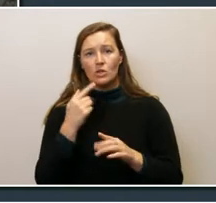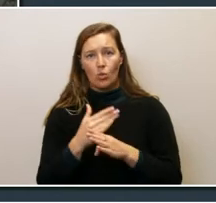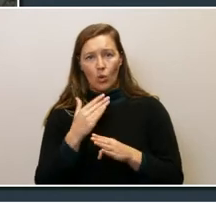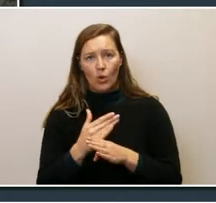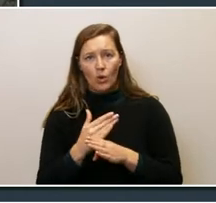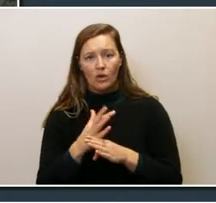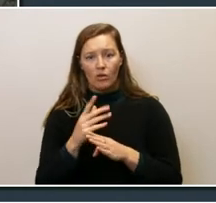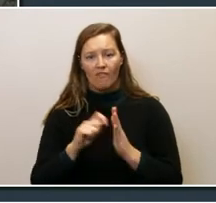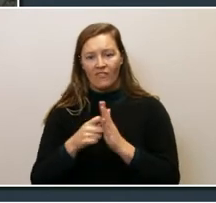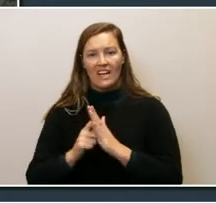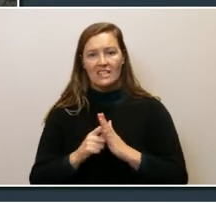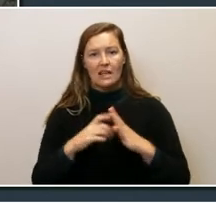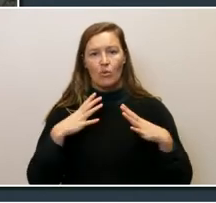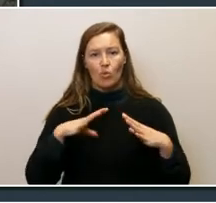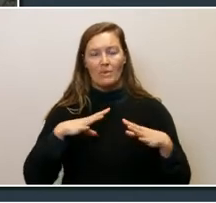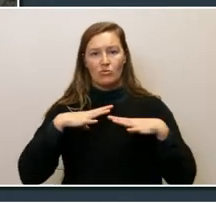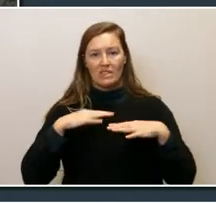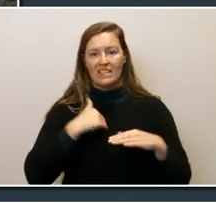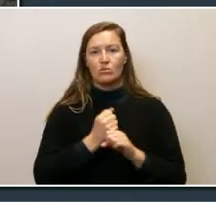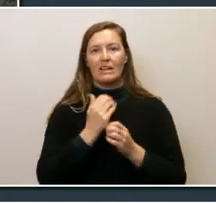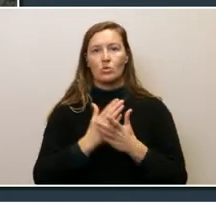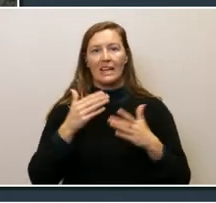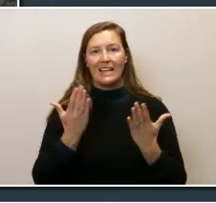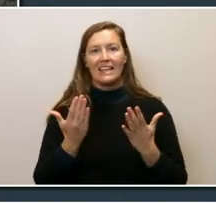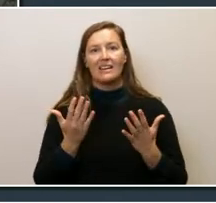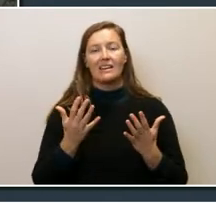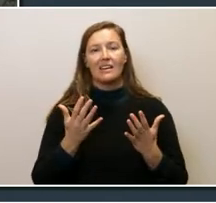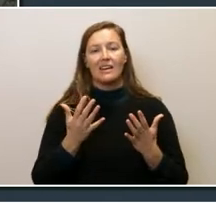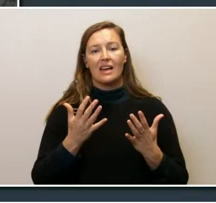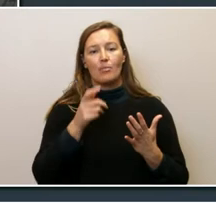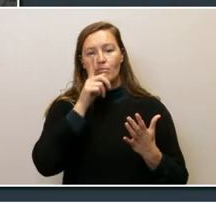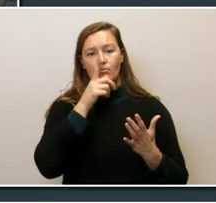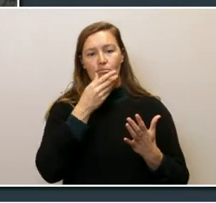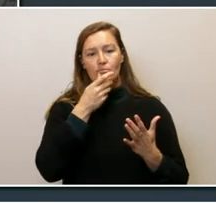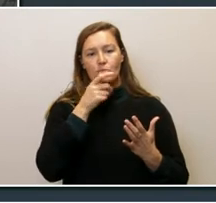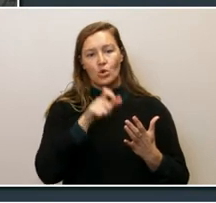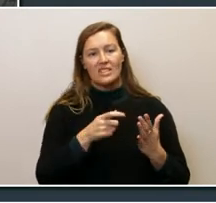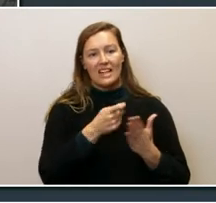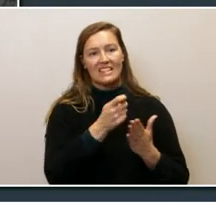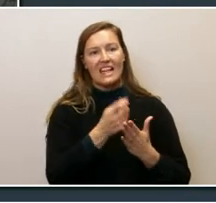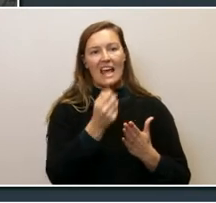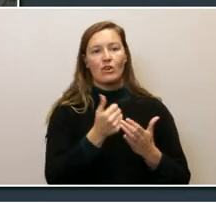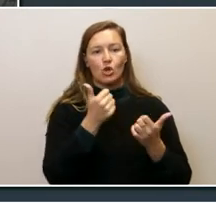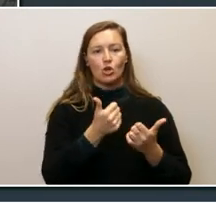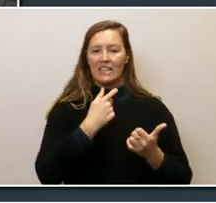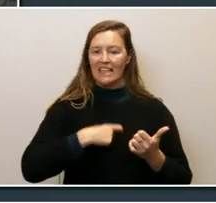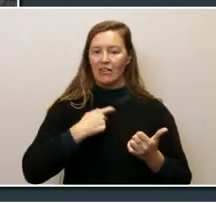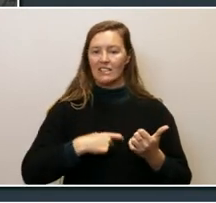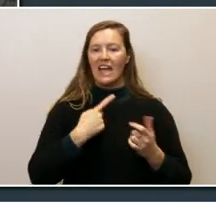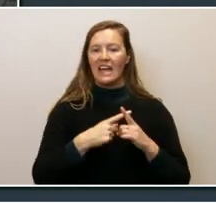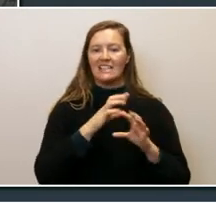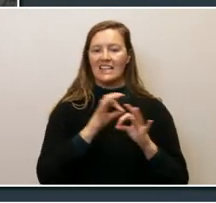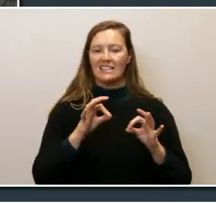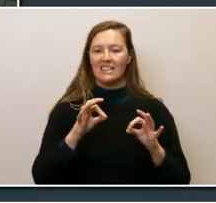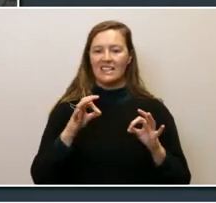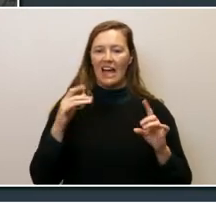works to the woman's rest to ensure that any tenant we have, and I quote from your submission, is of good character and does not